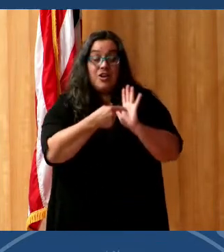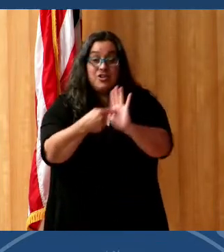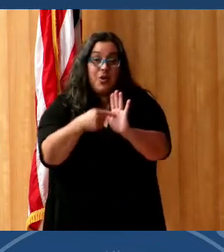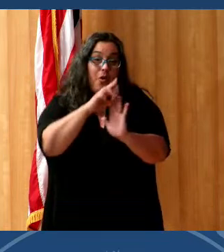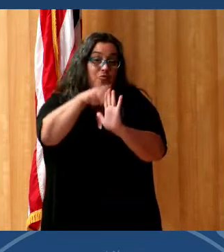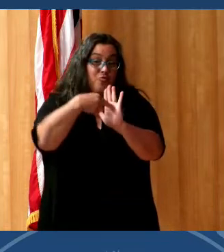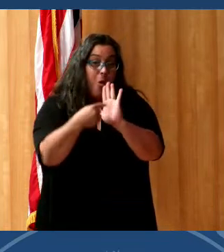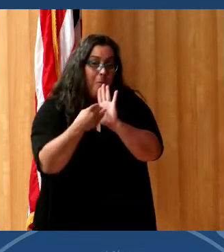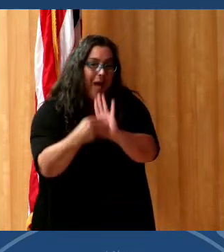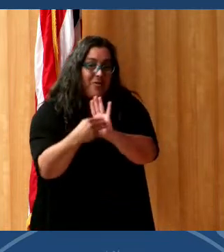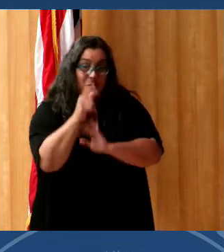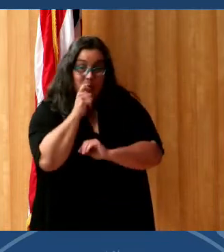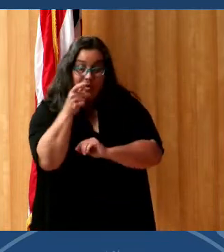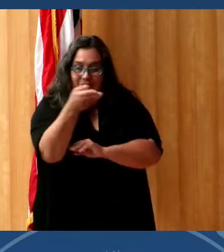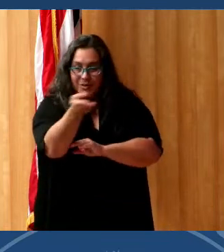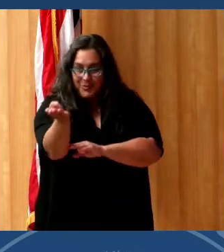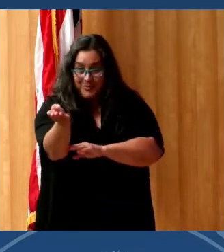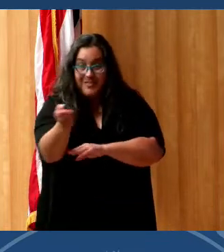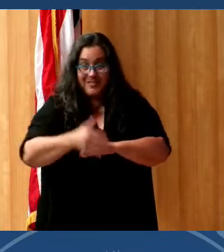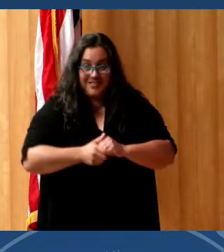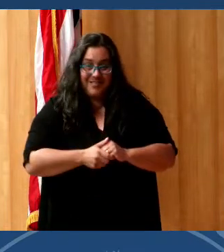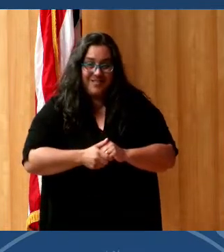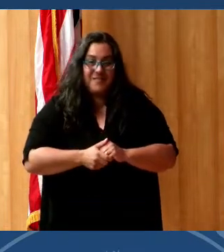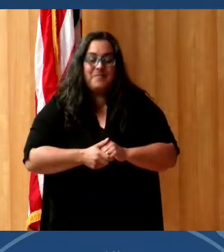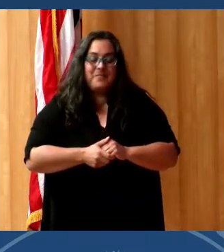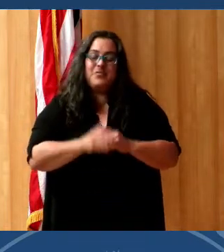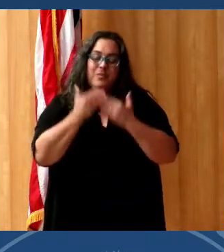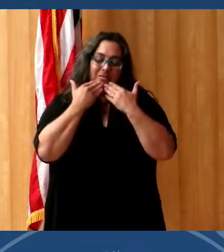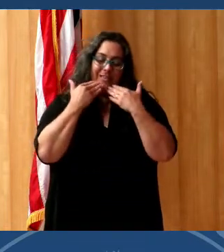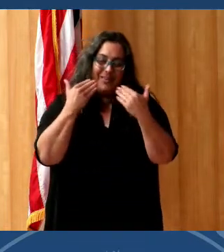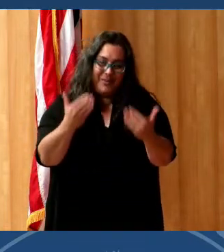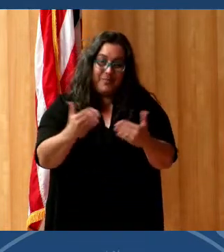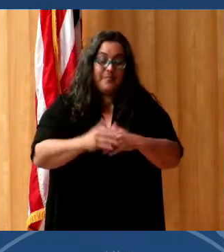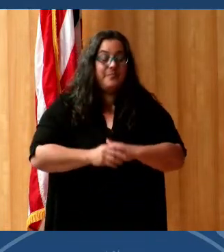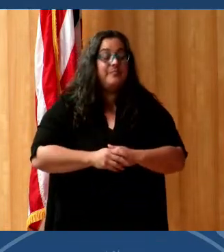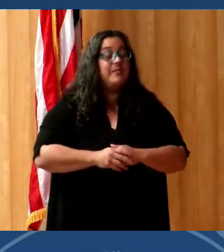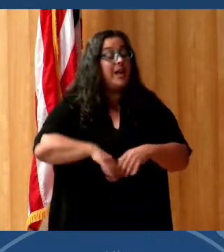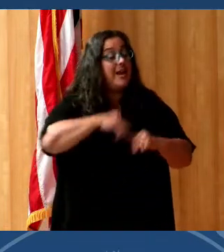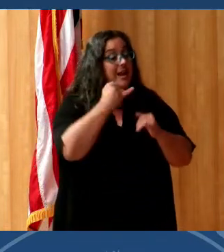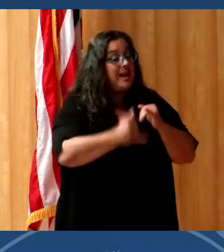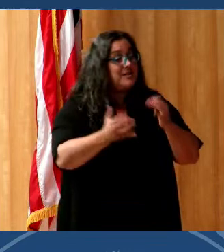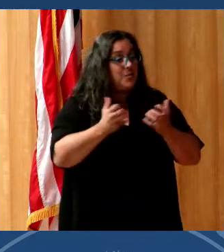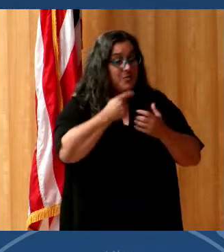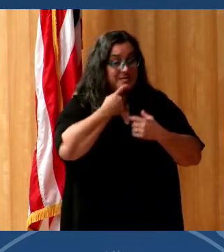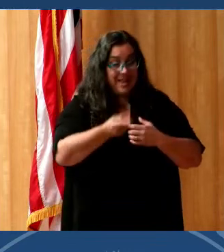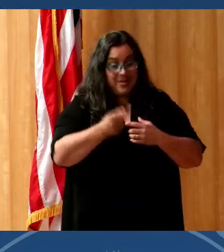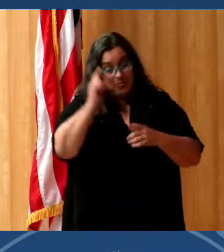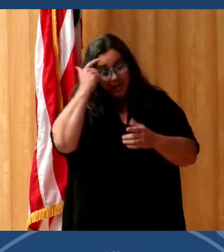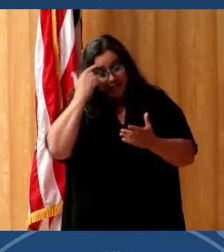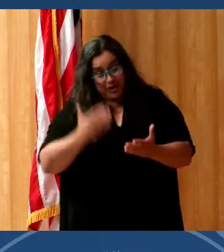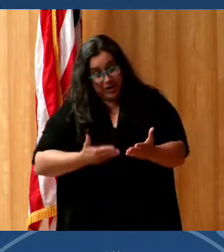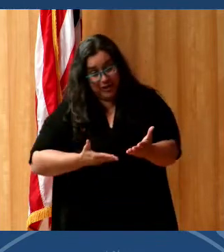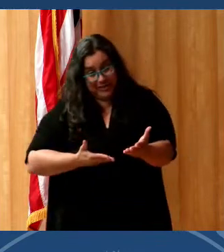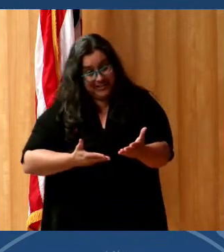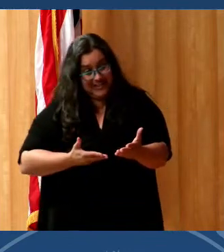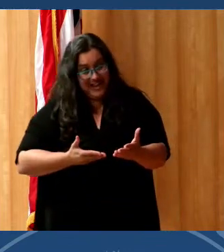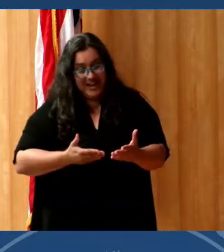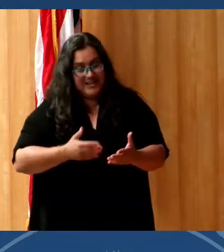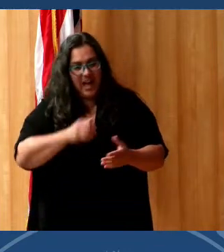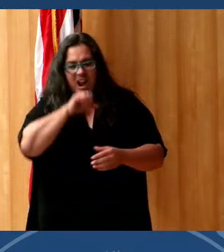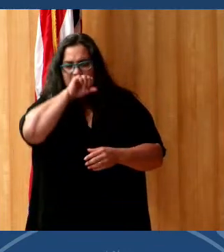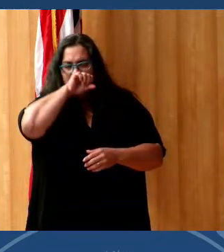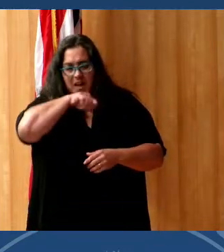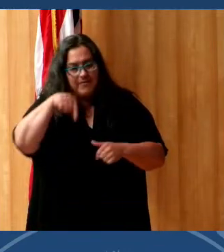You are their role models, right? And so we thank you. And the last thing I would just say to the governor that I loved about